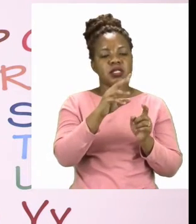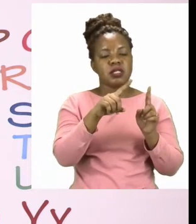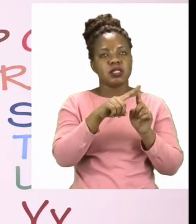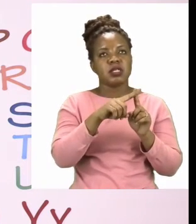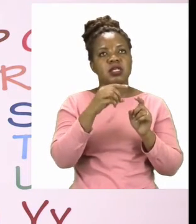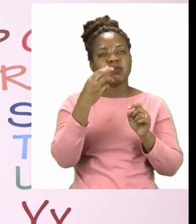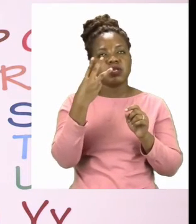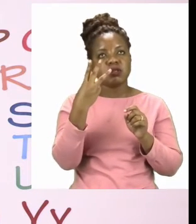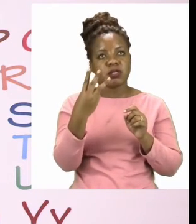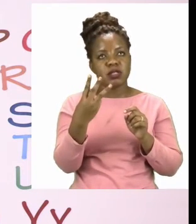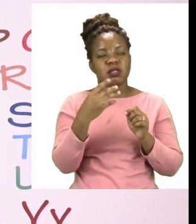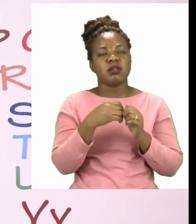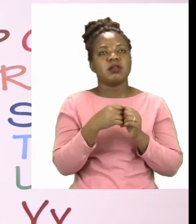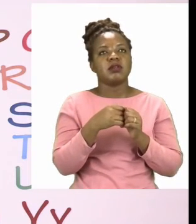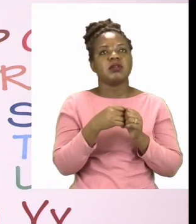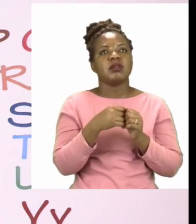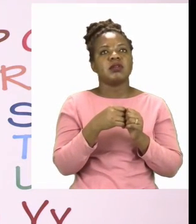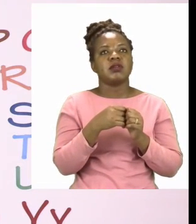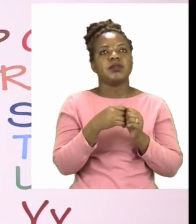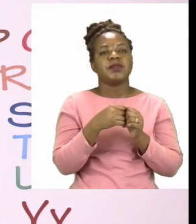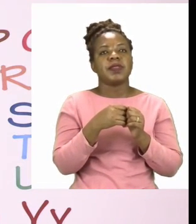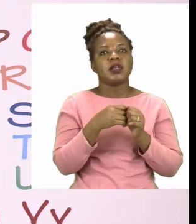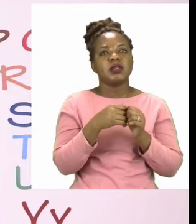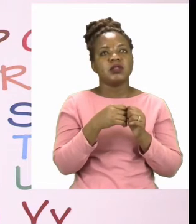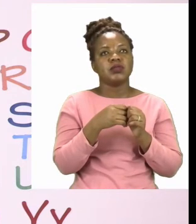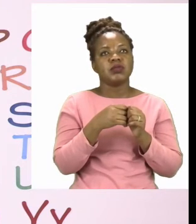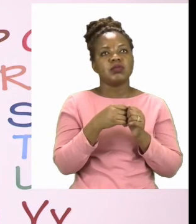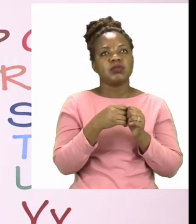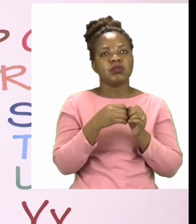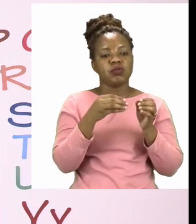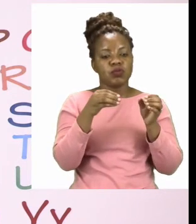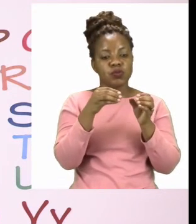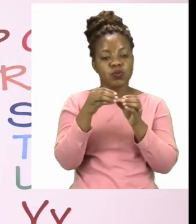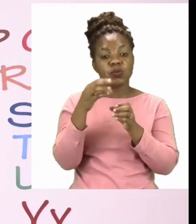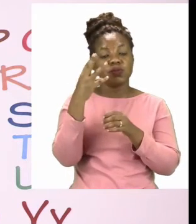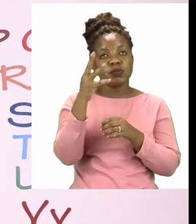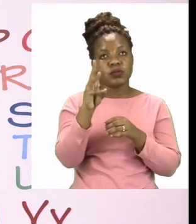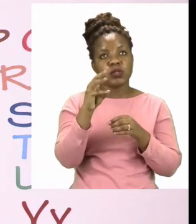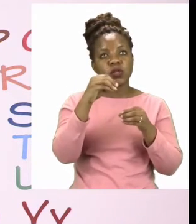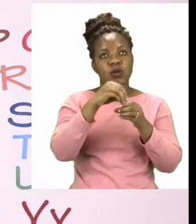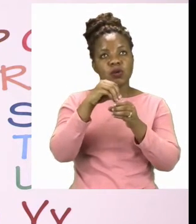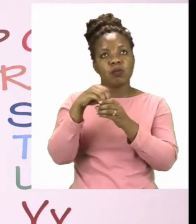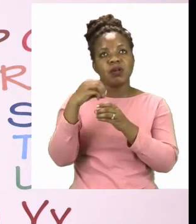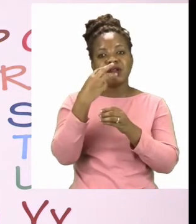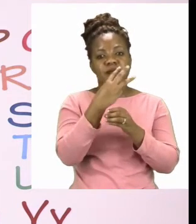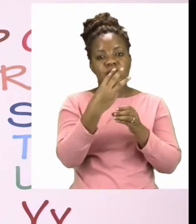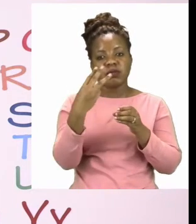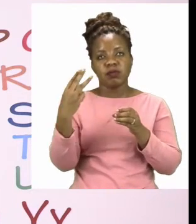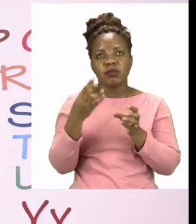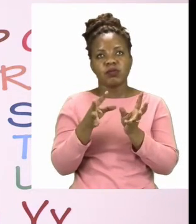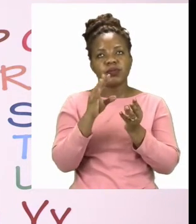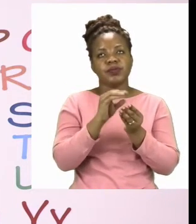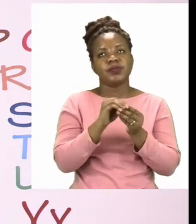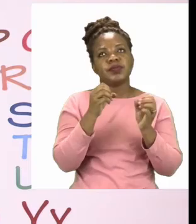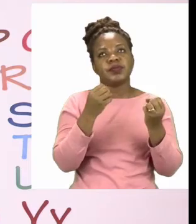have counters, you can still draw them in your book. Just make sure that when you do count, you count carefully.